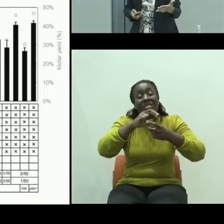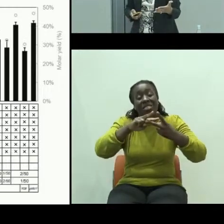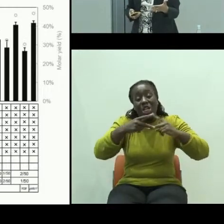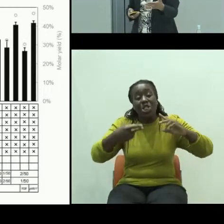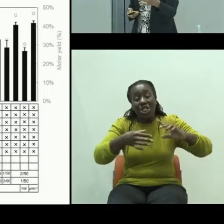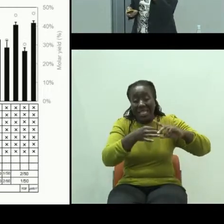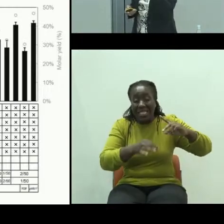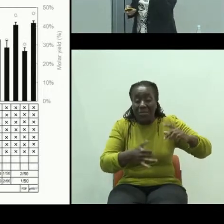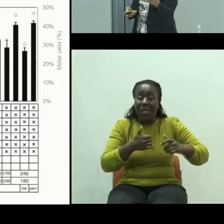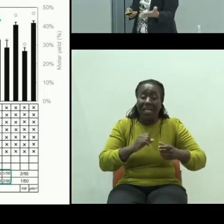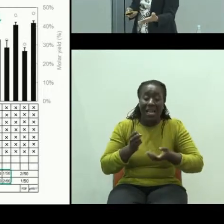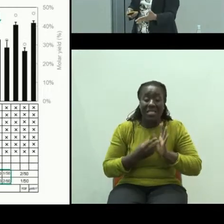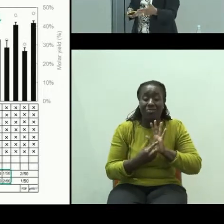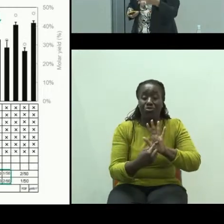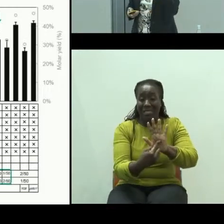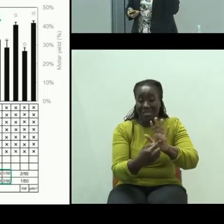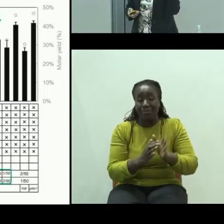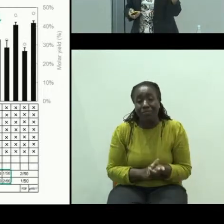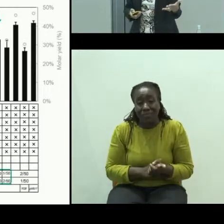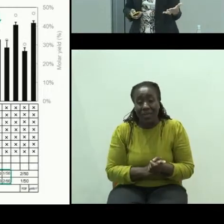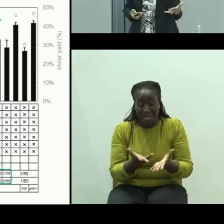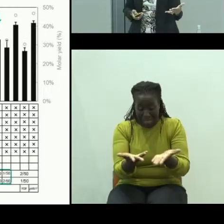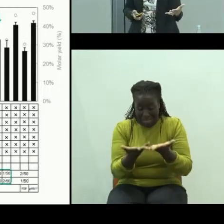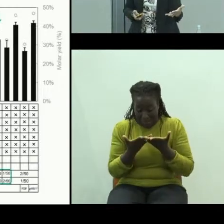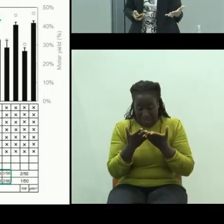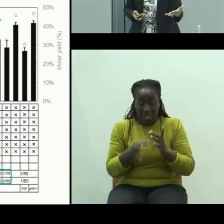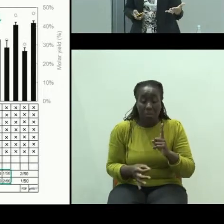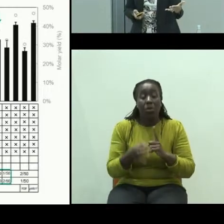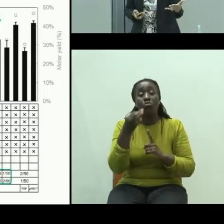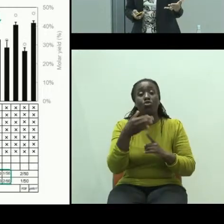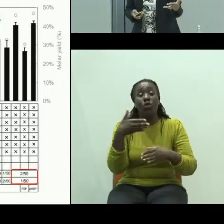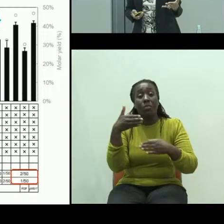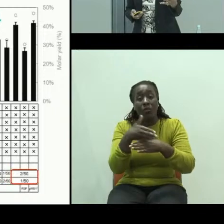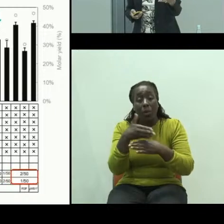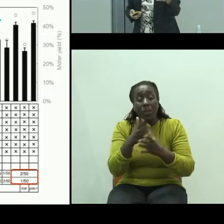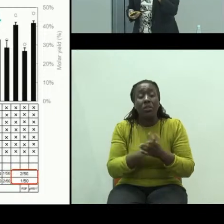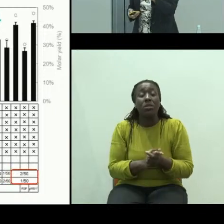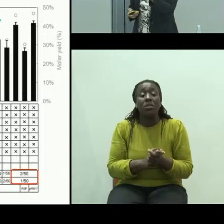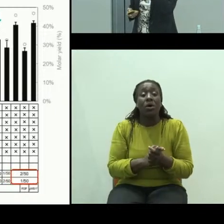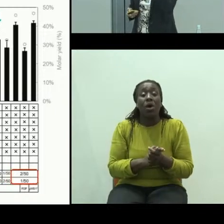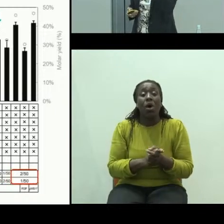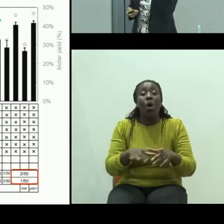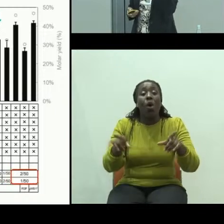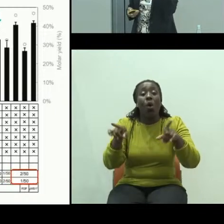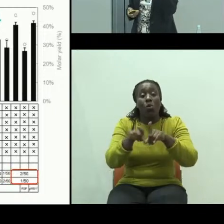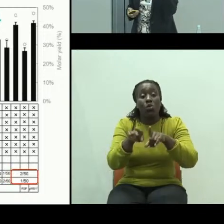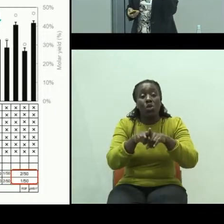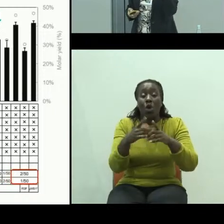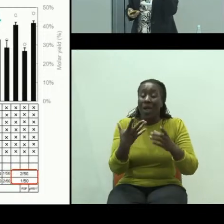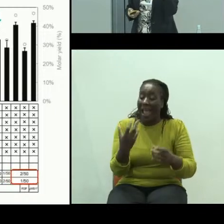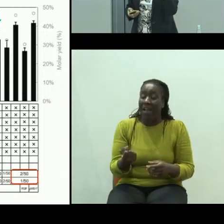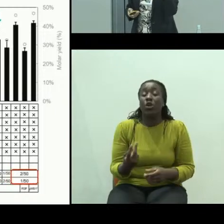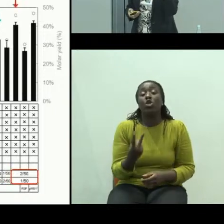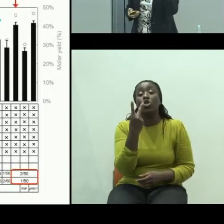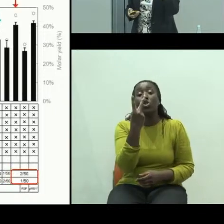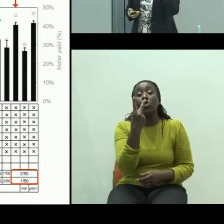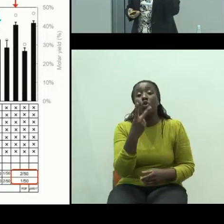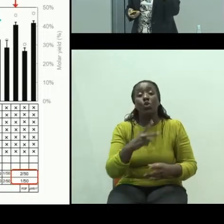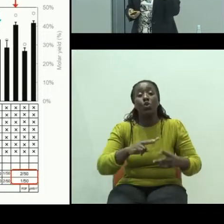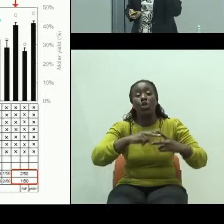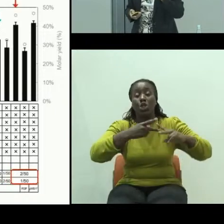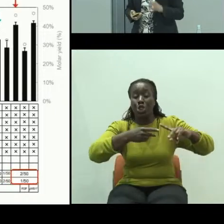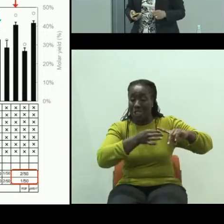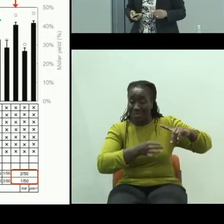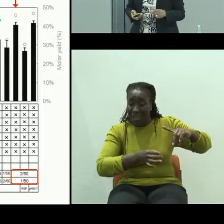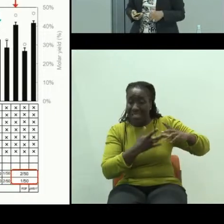ribosome binding sites. That gives us some improved performance. And then we can also, because we have 2 genes now, play around with the